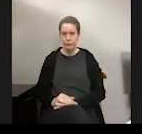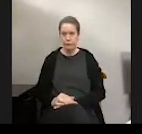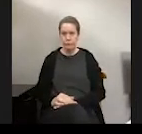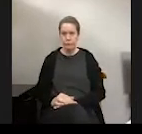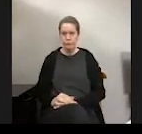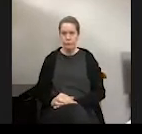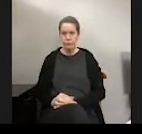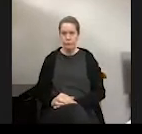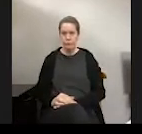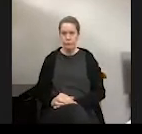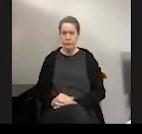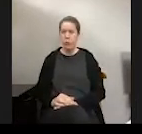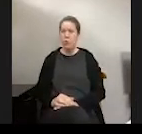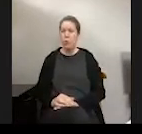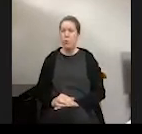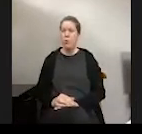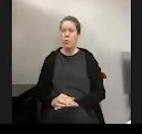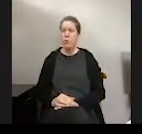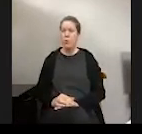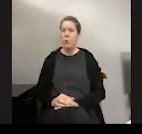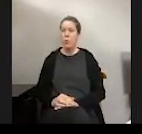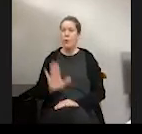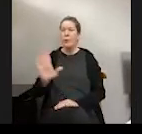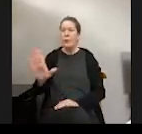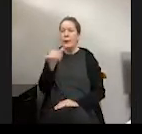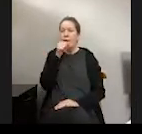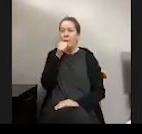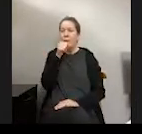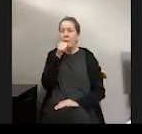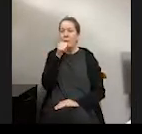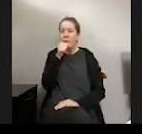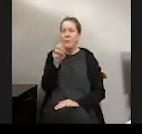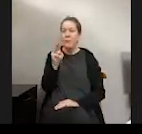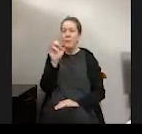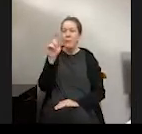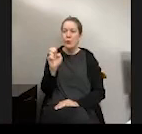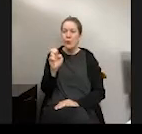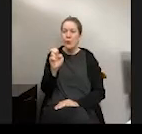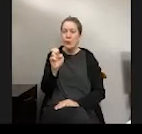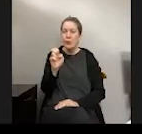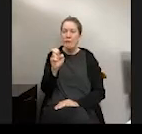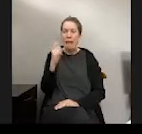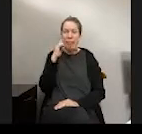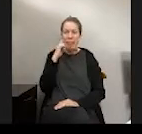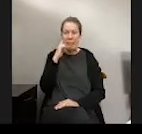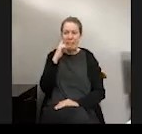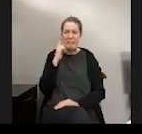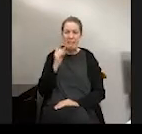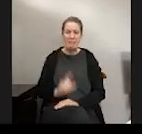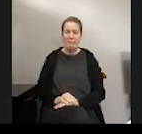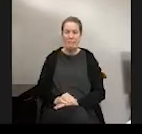Oh, I think, Catherine, I think you might be muted or the volume might be a little low.